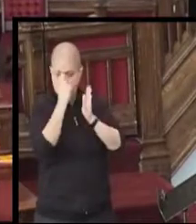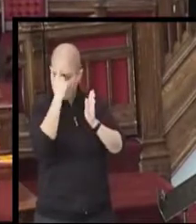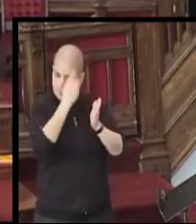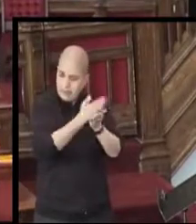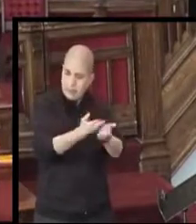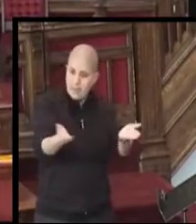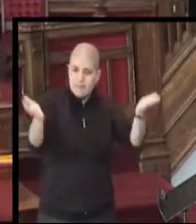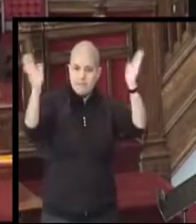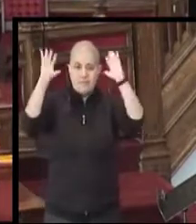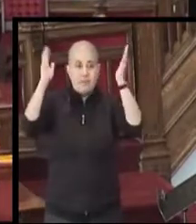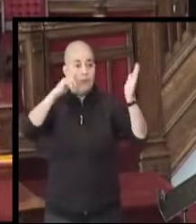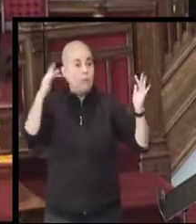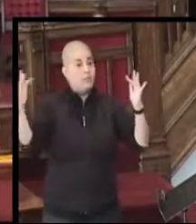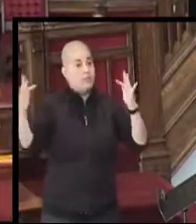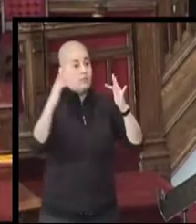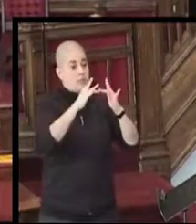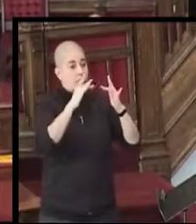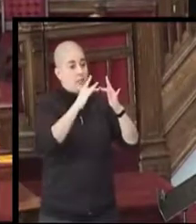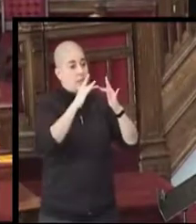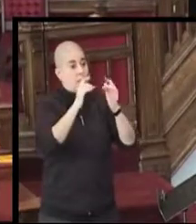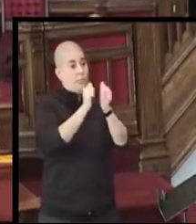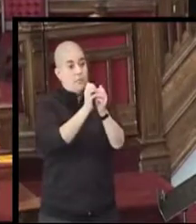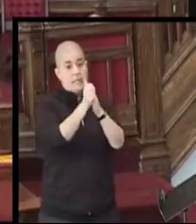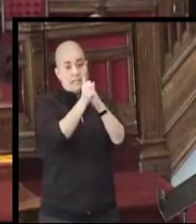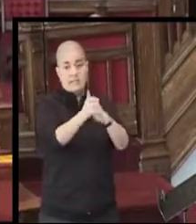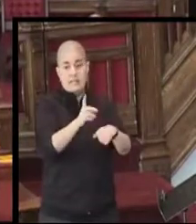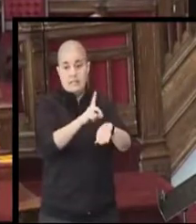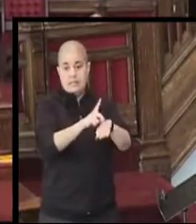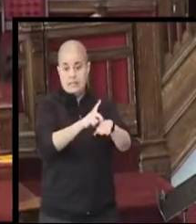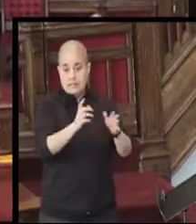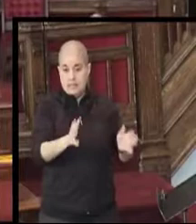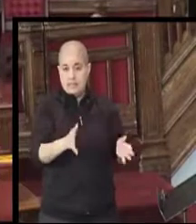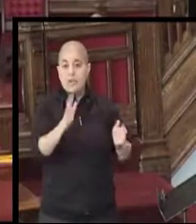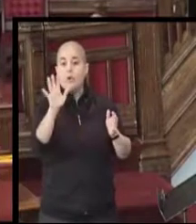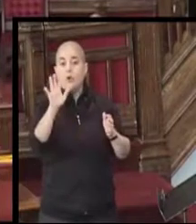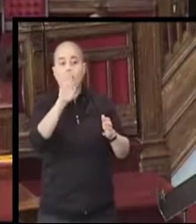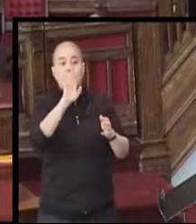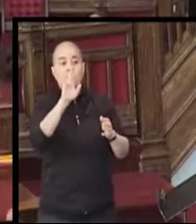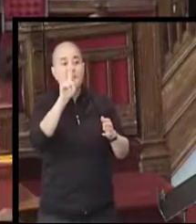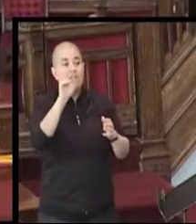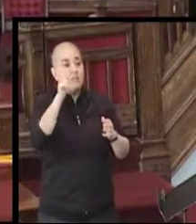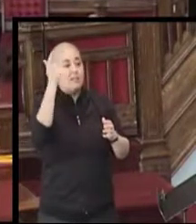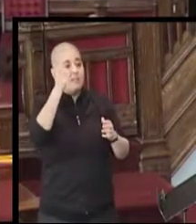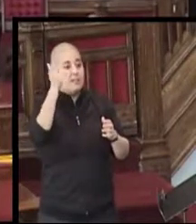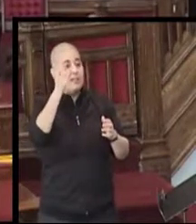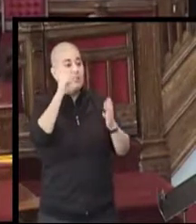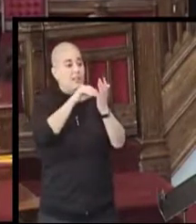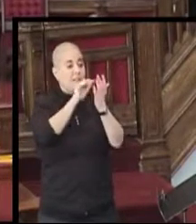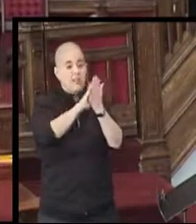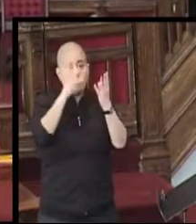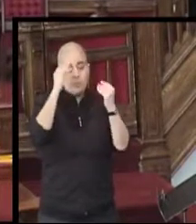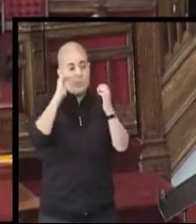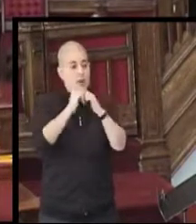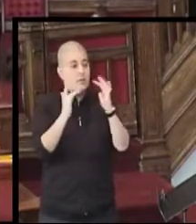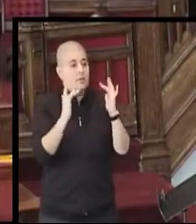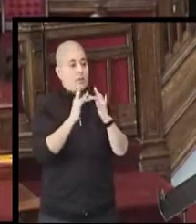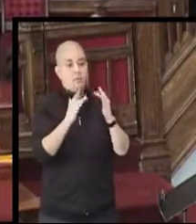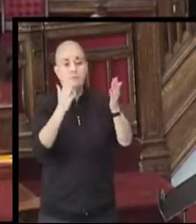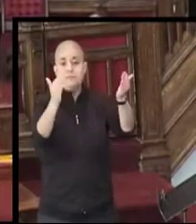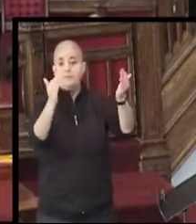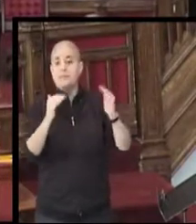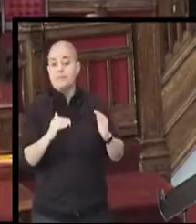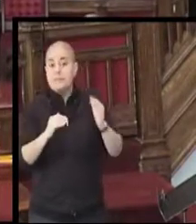get in touch with a deacon, there's information in your worship bulletin and your newsletter about that. Also, I would like to remind you